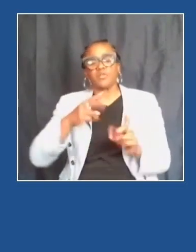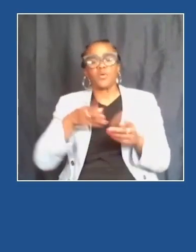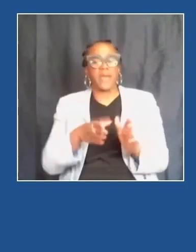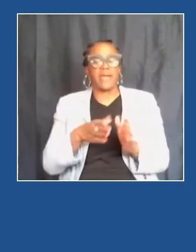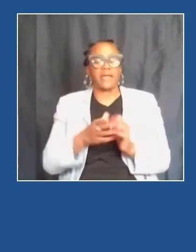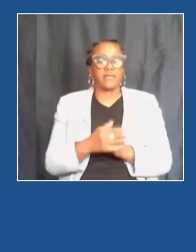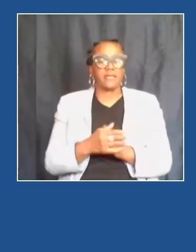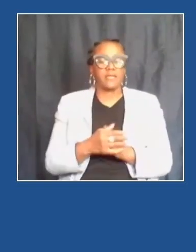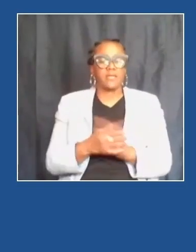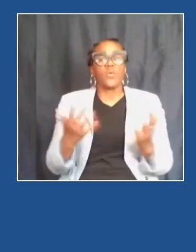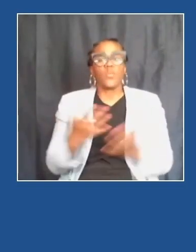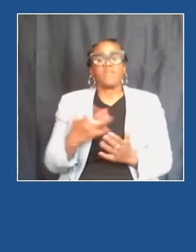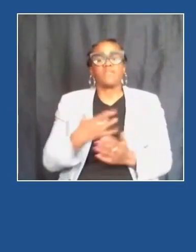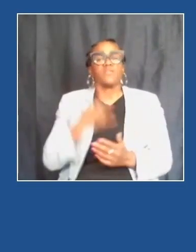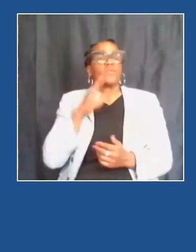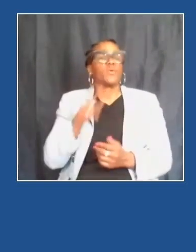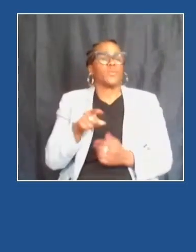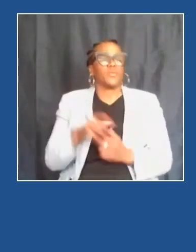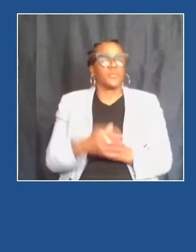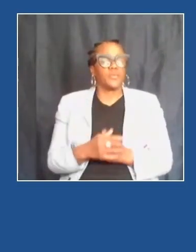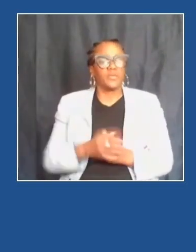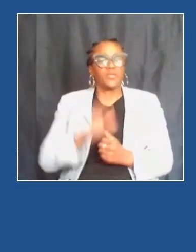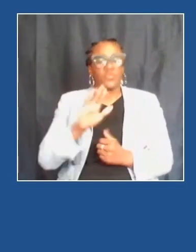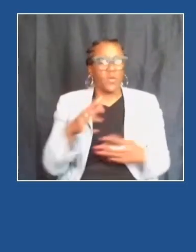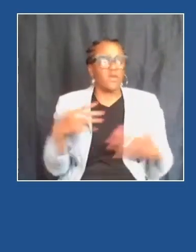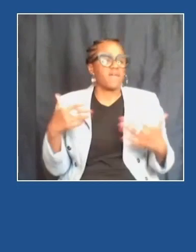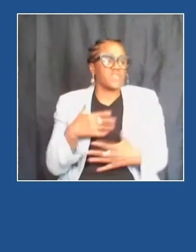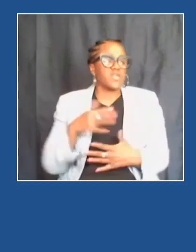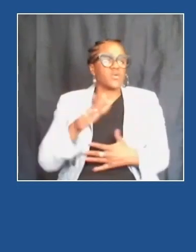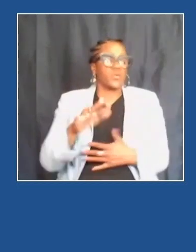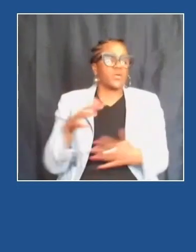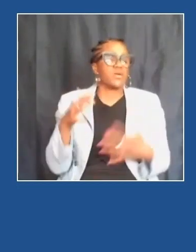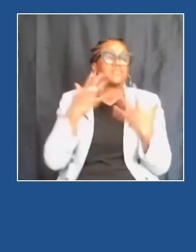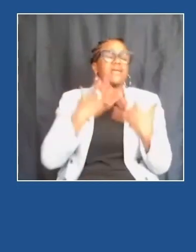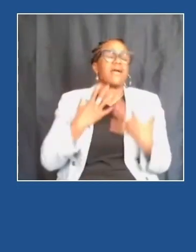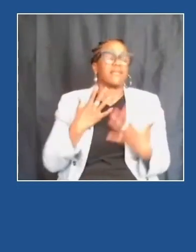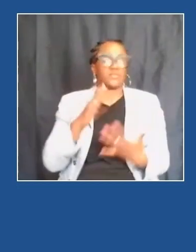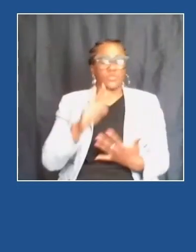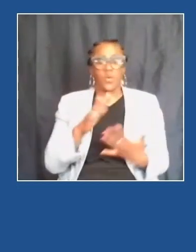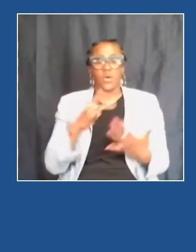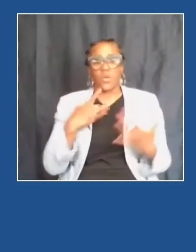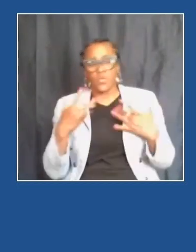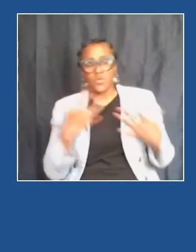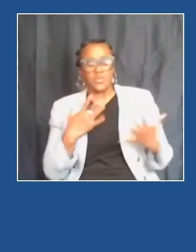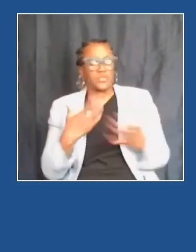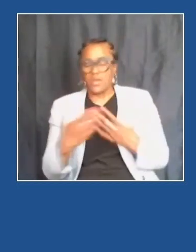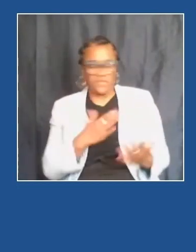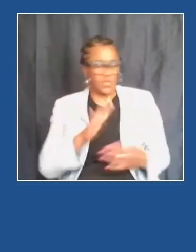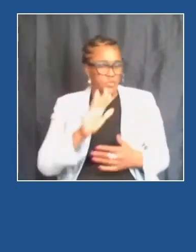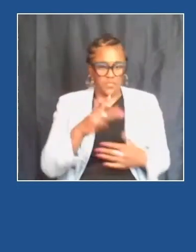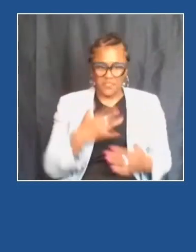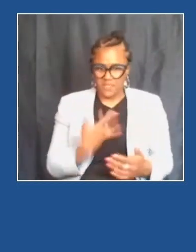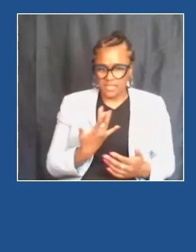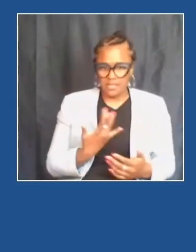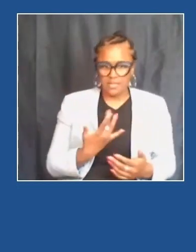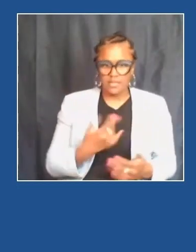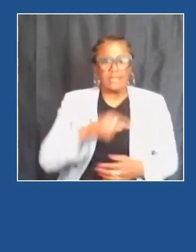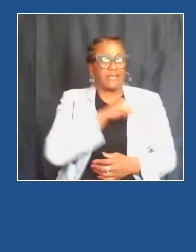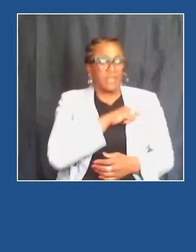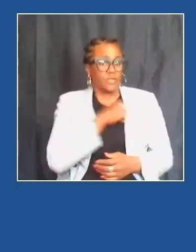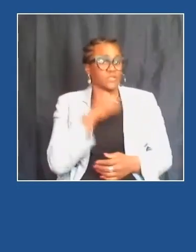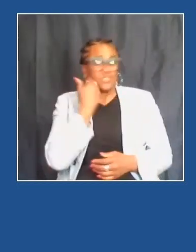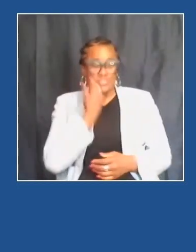for you, your fear, your sadness, your worries, whatever they might be. Are guilt and